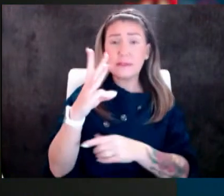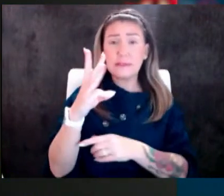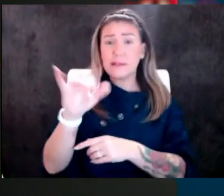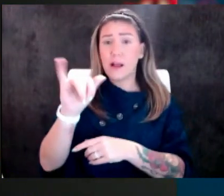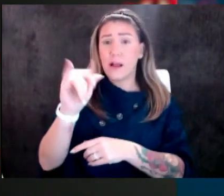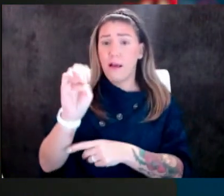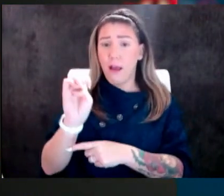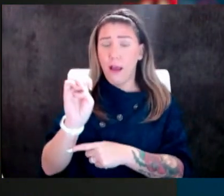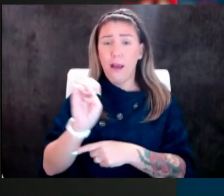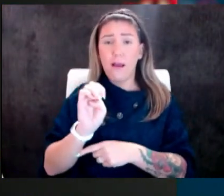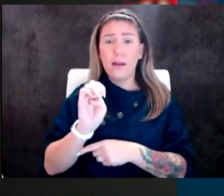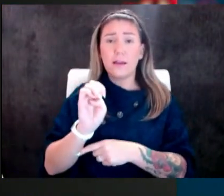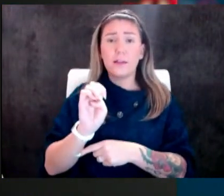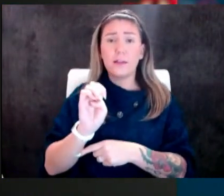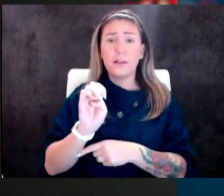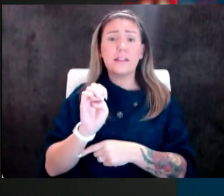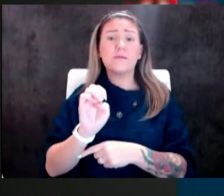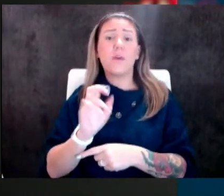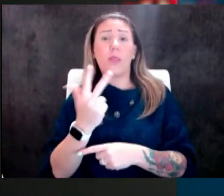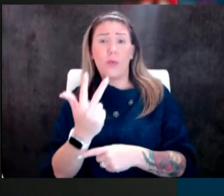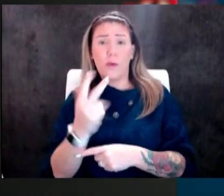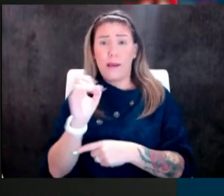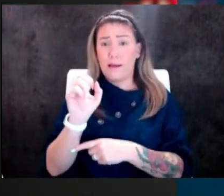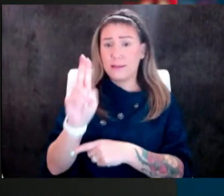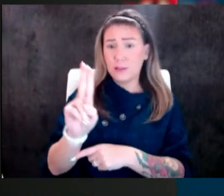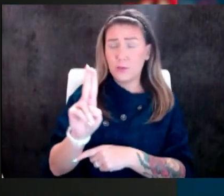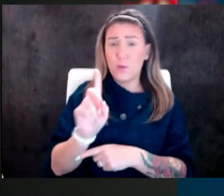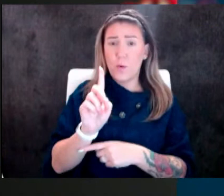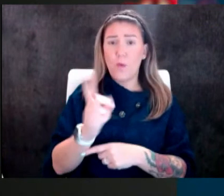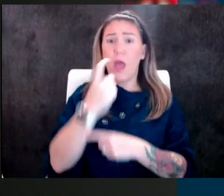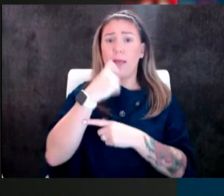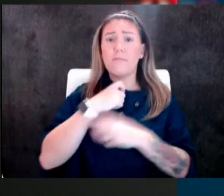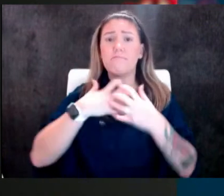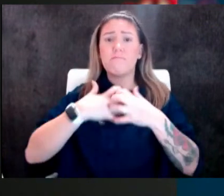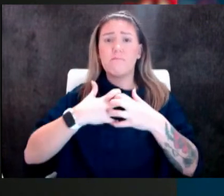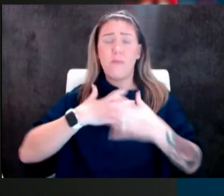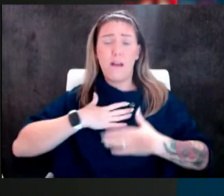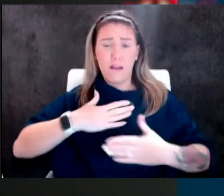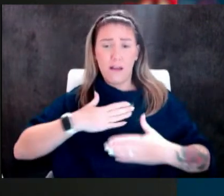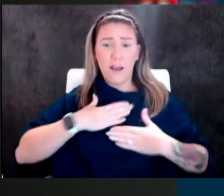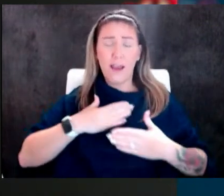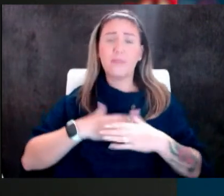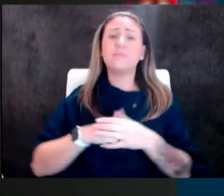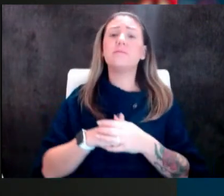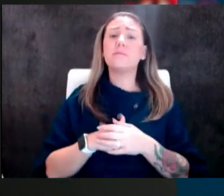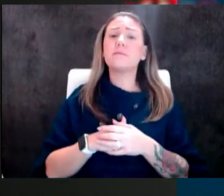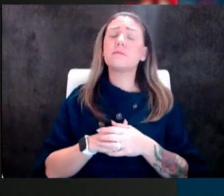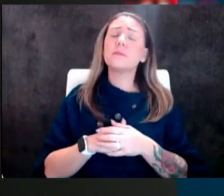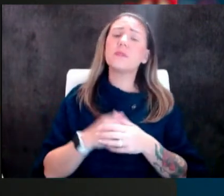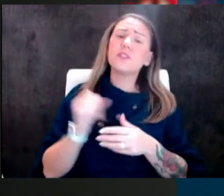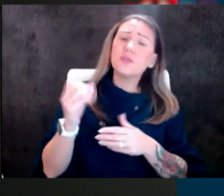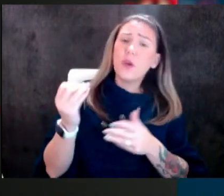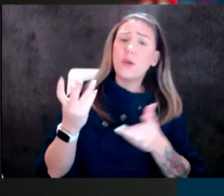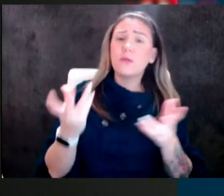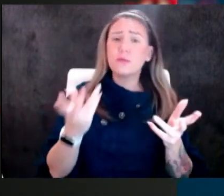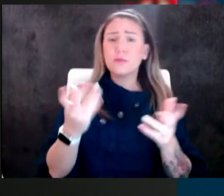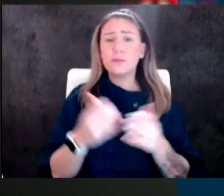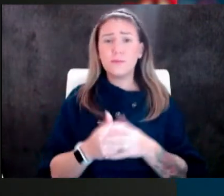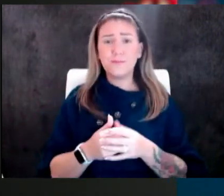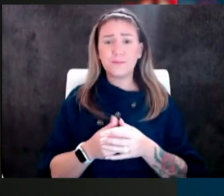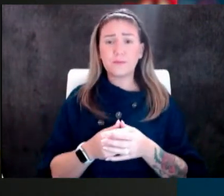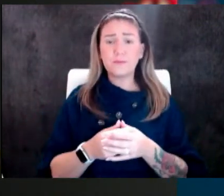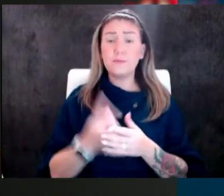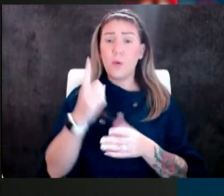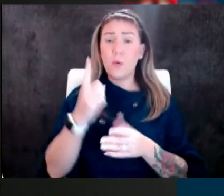1 in the on the ventilator. 3 in the ICU, 1 on the ventilator. So basically, we have 1 fully